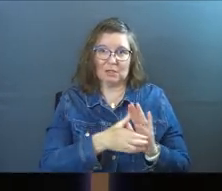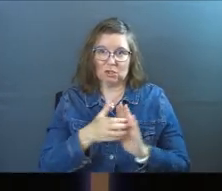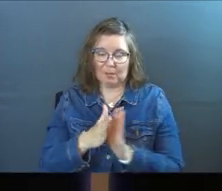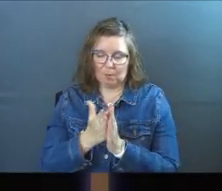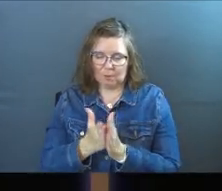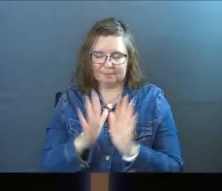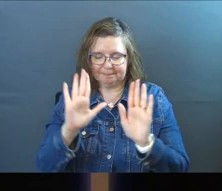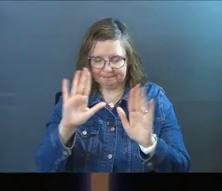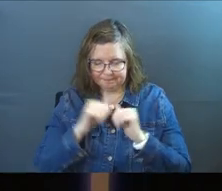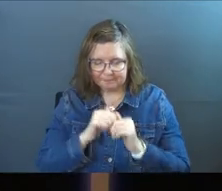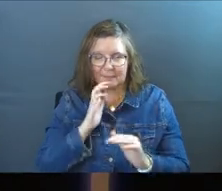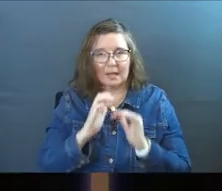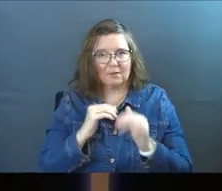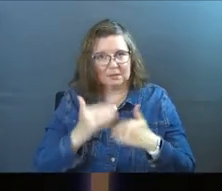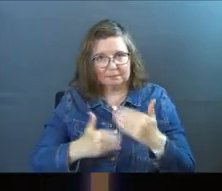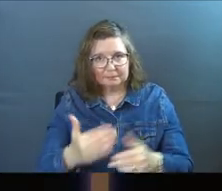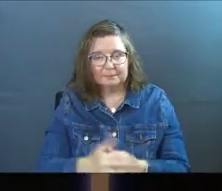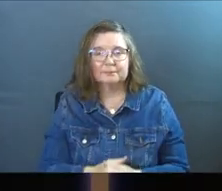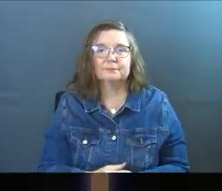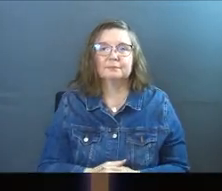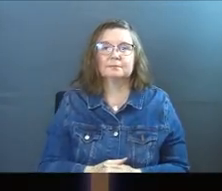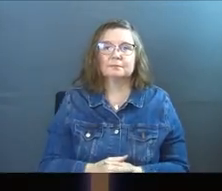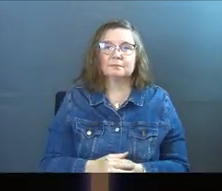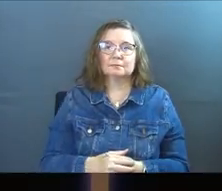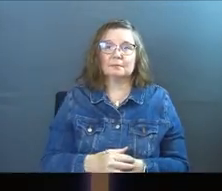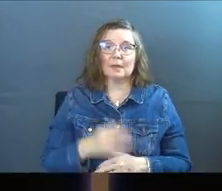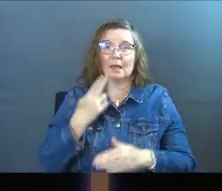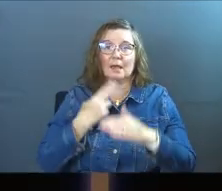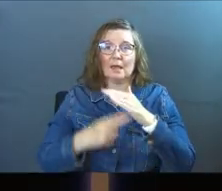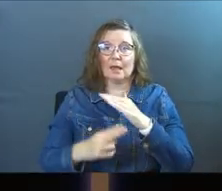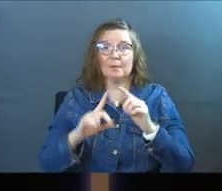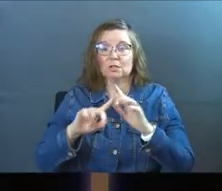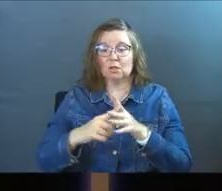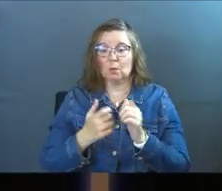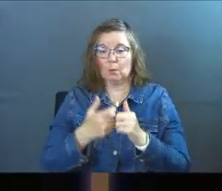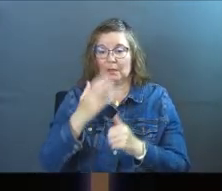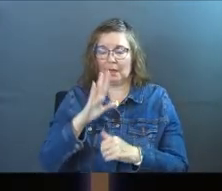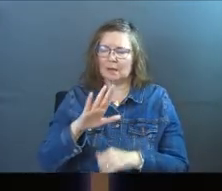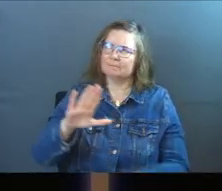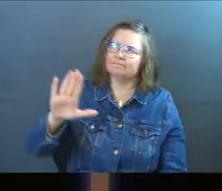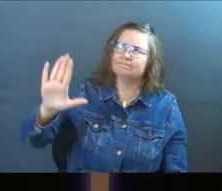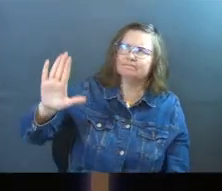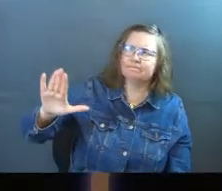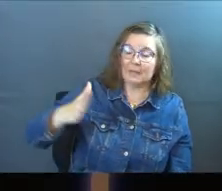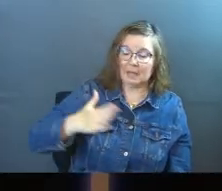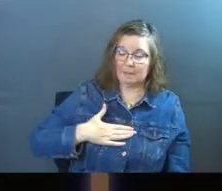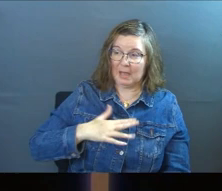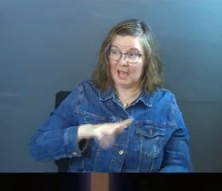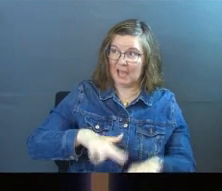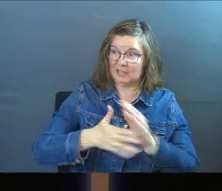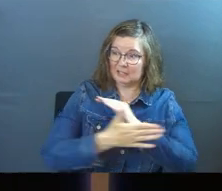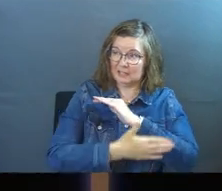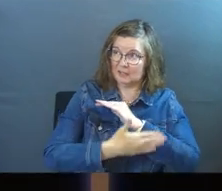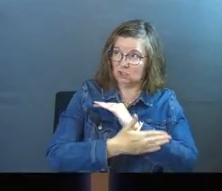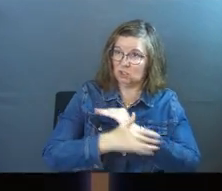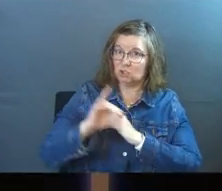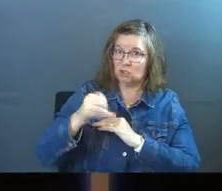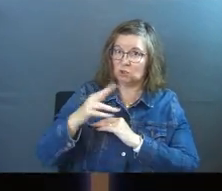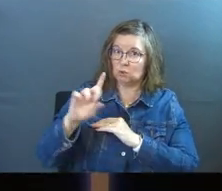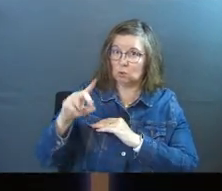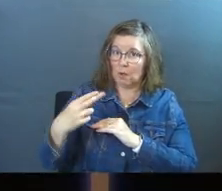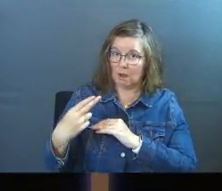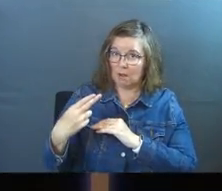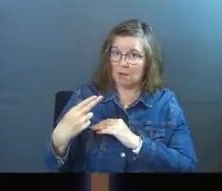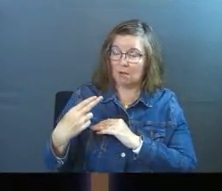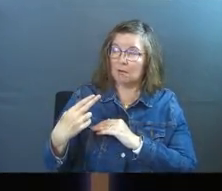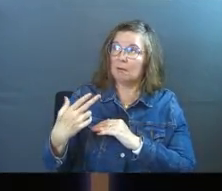So here's the way the conversation has gone. Habakkuk starts with God and says, hey, my nation, which is called Judah, he says,